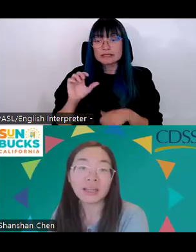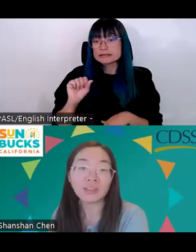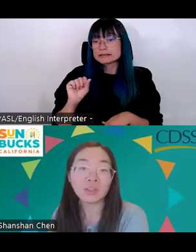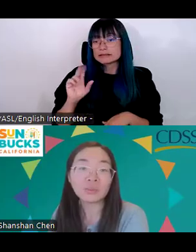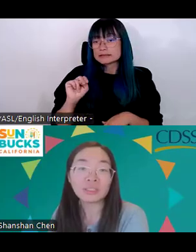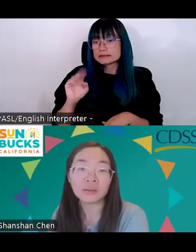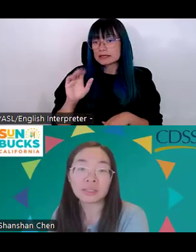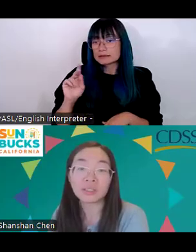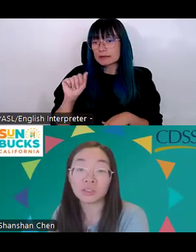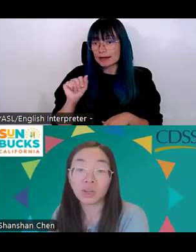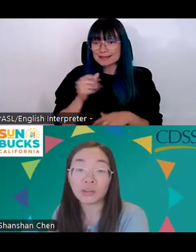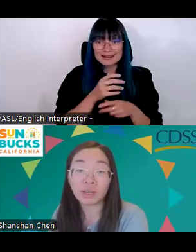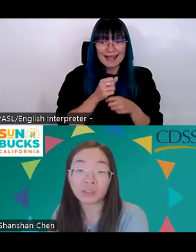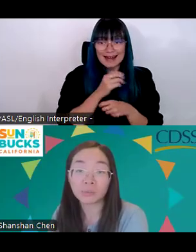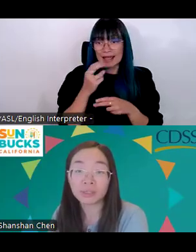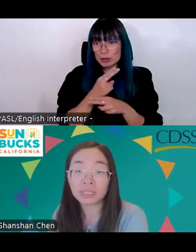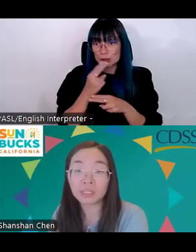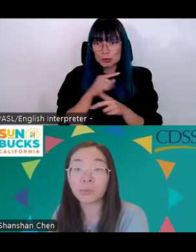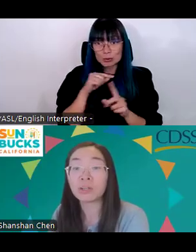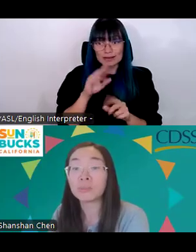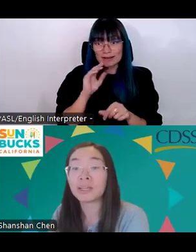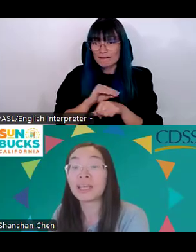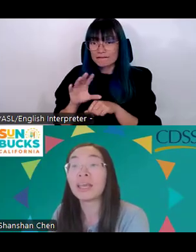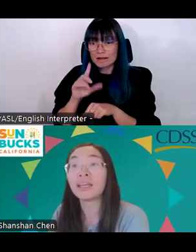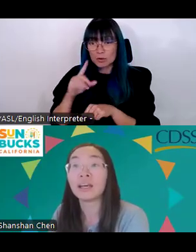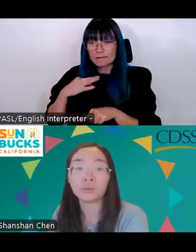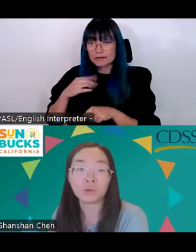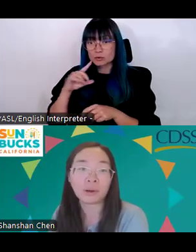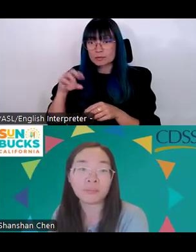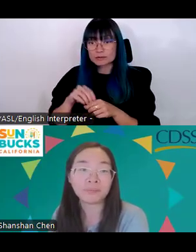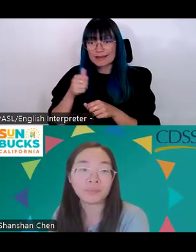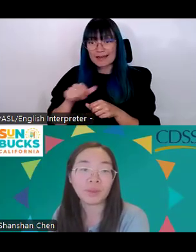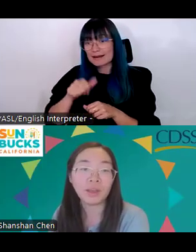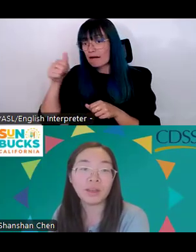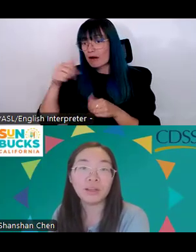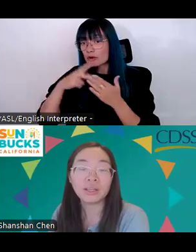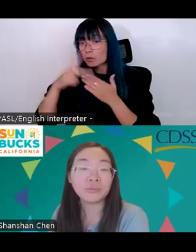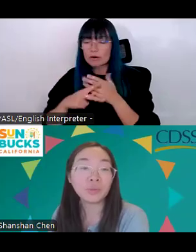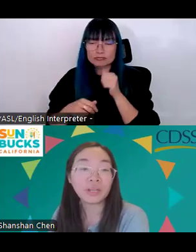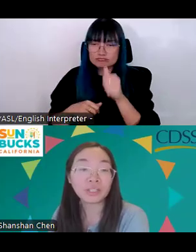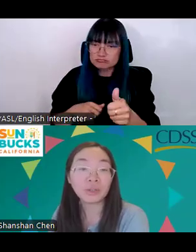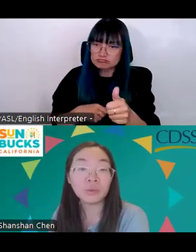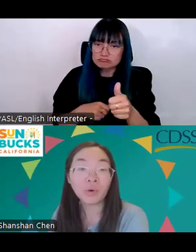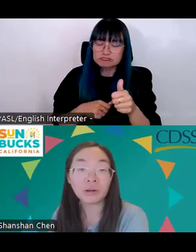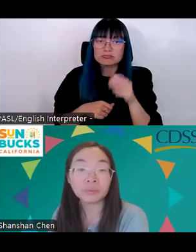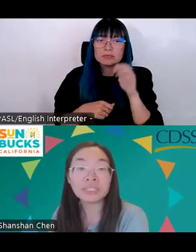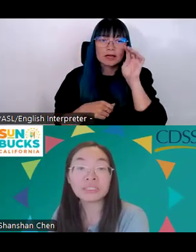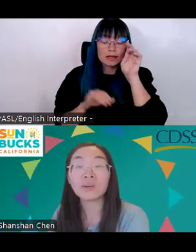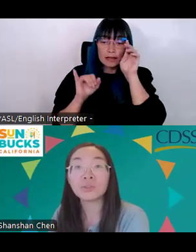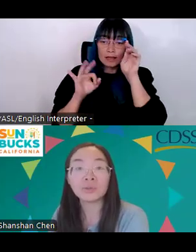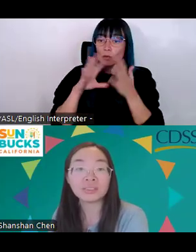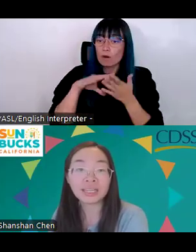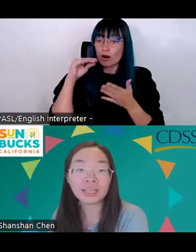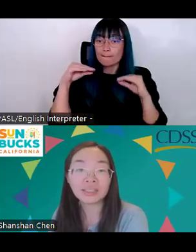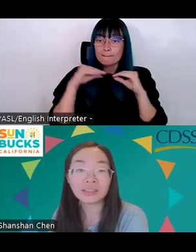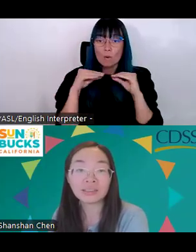Sandbox, getting and using Sandbox does not affect your ability to participate in any other program. If you would like to learn more, please